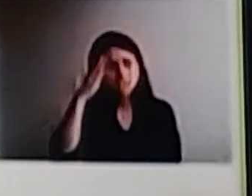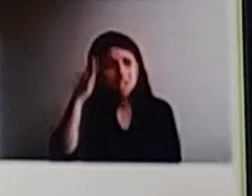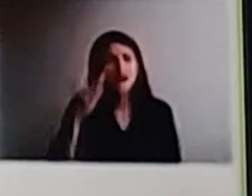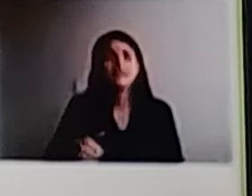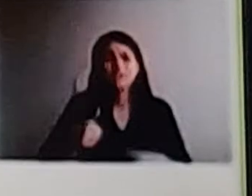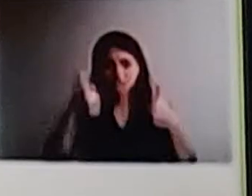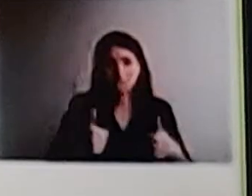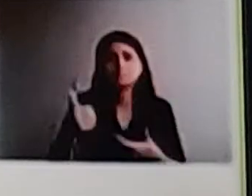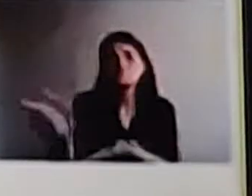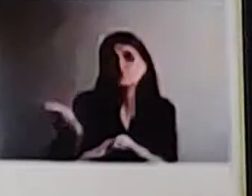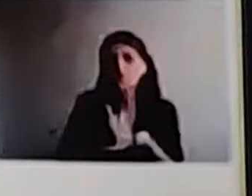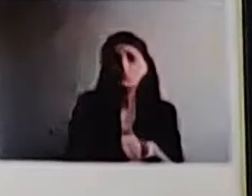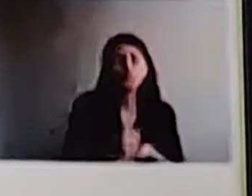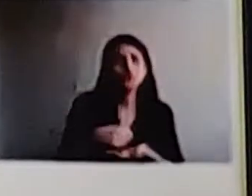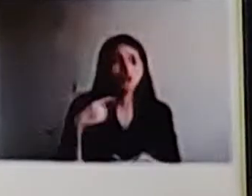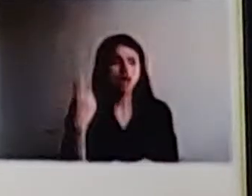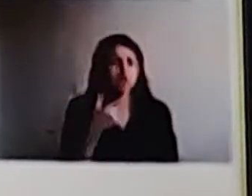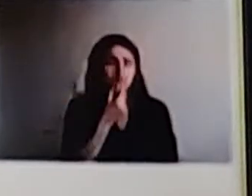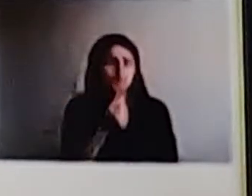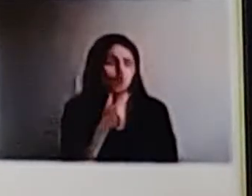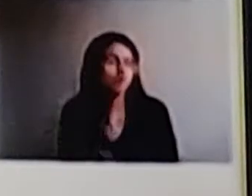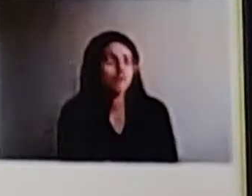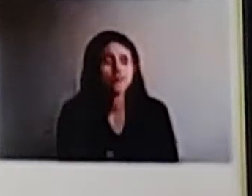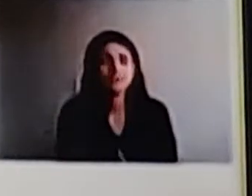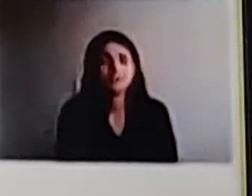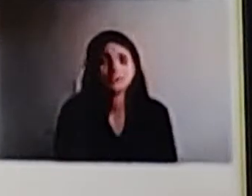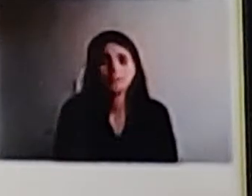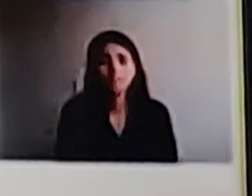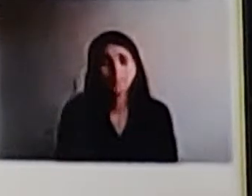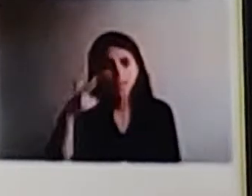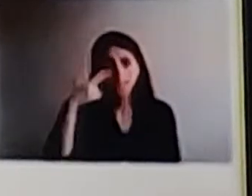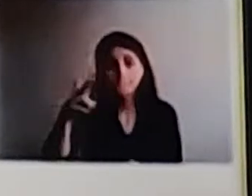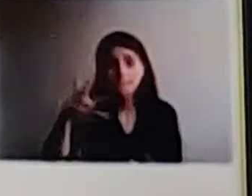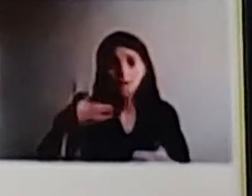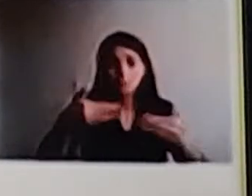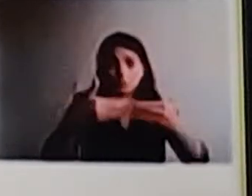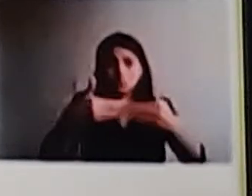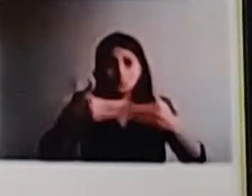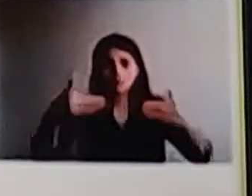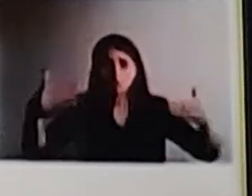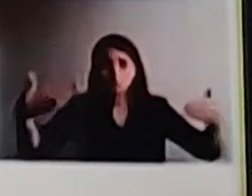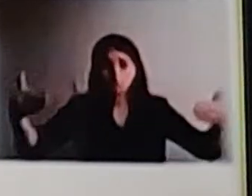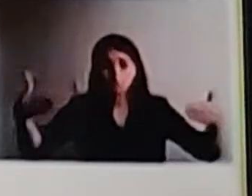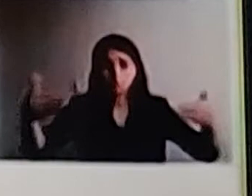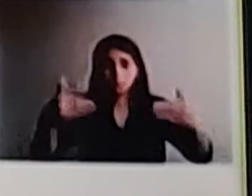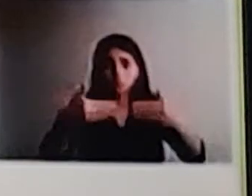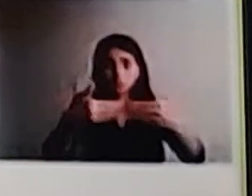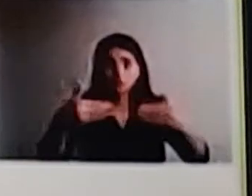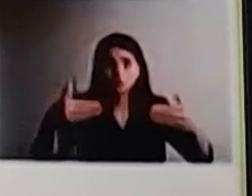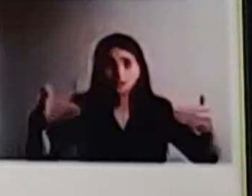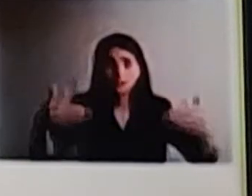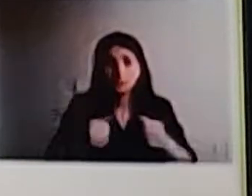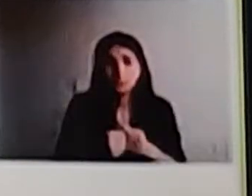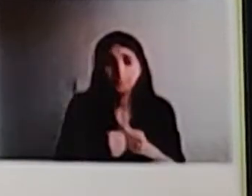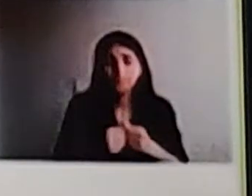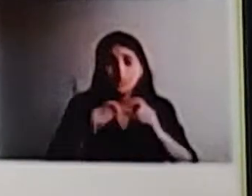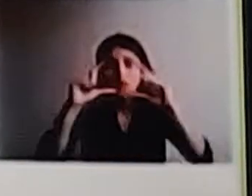the stickers as well in Turkey, in England, in Jordan,